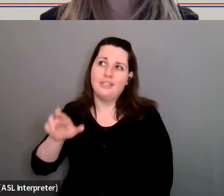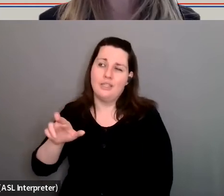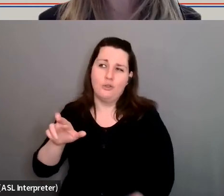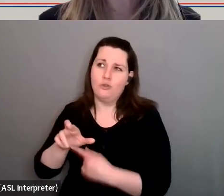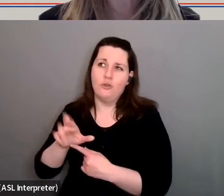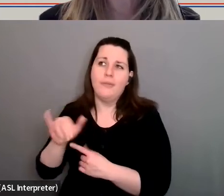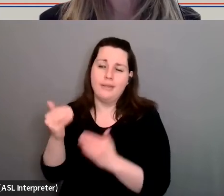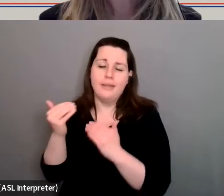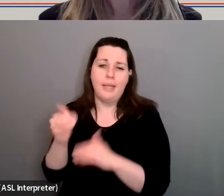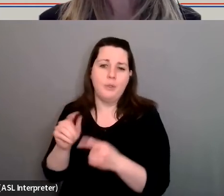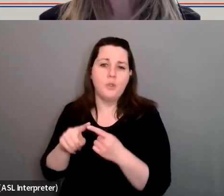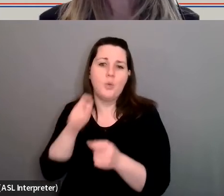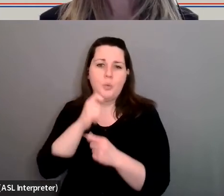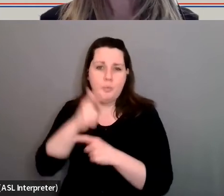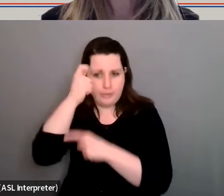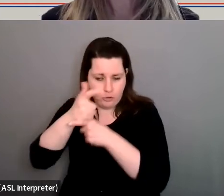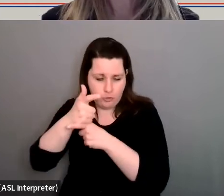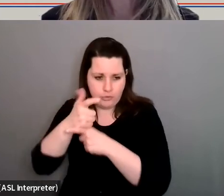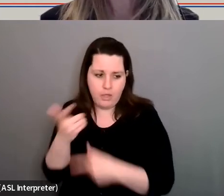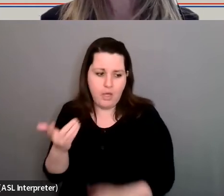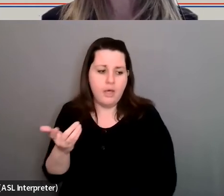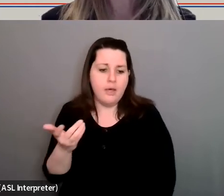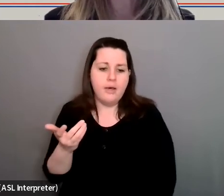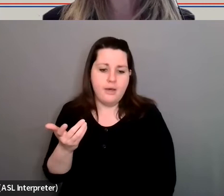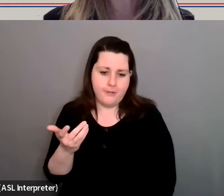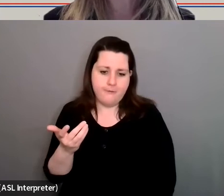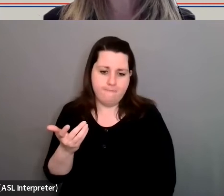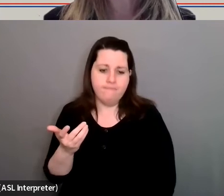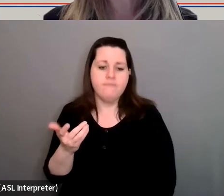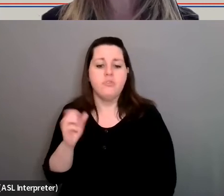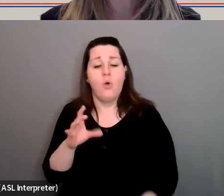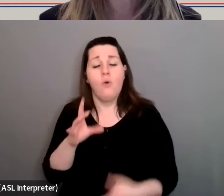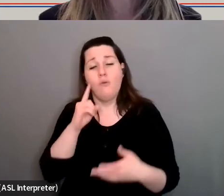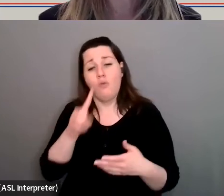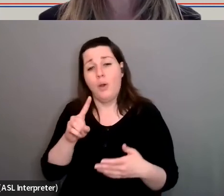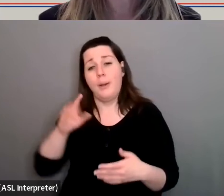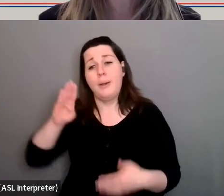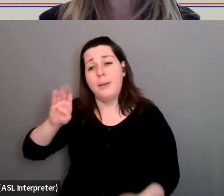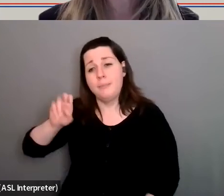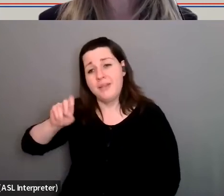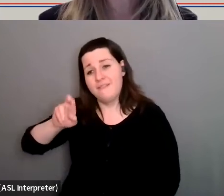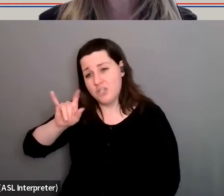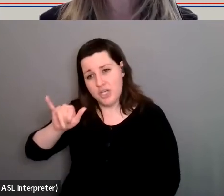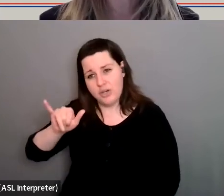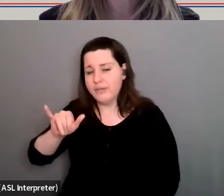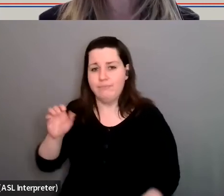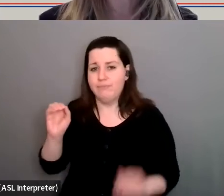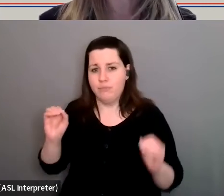limited to a sibling of the individual. In terms of beneficiary, there is no opportunity